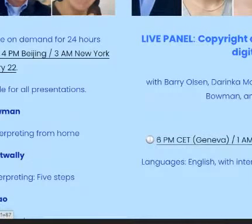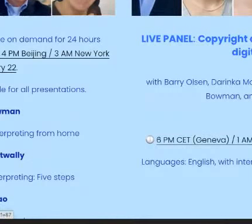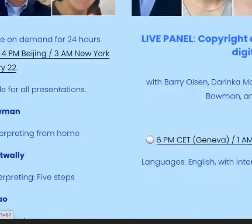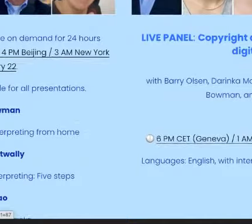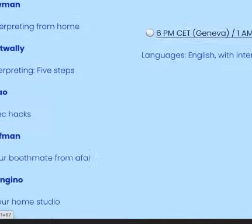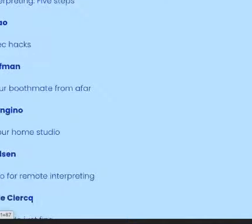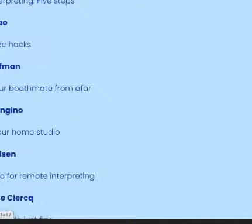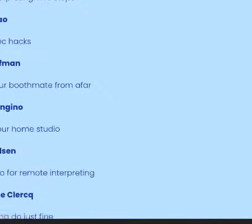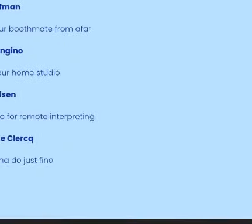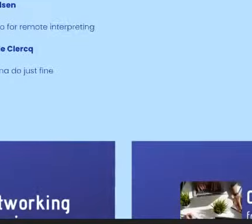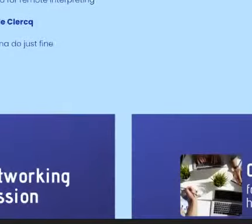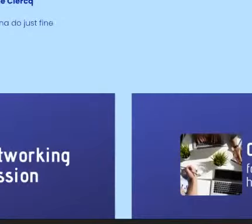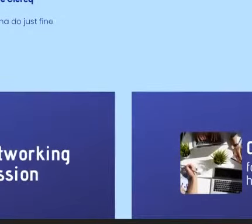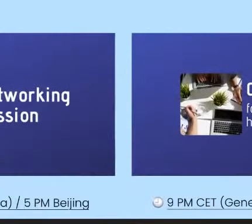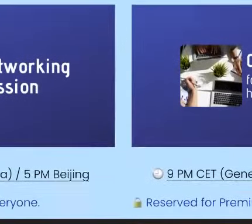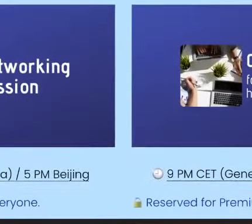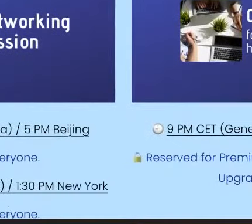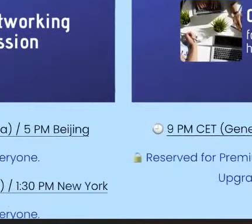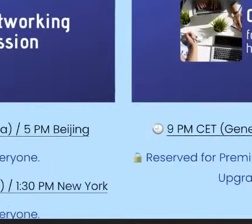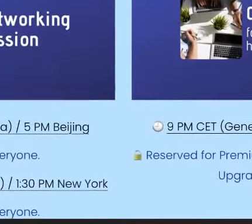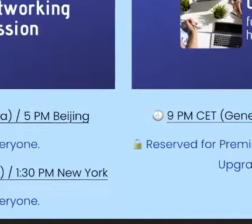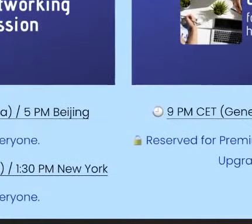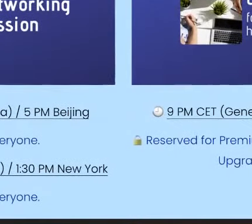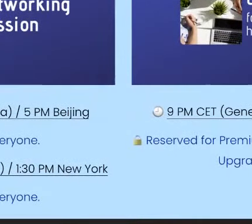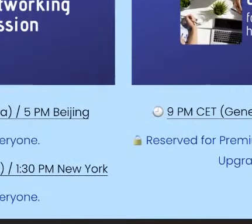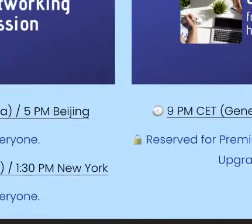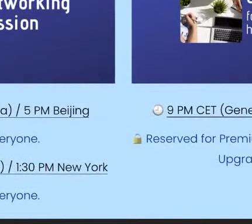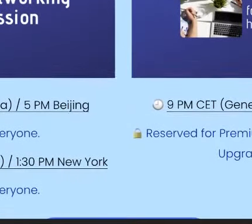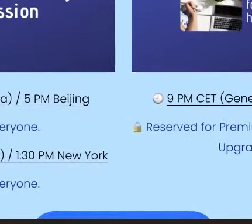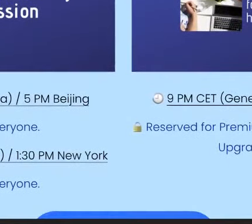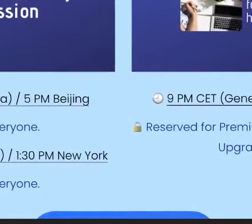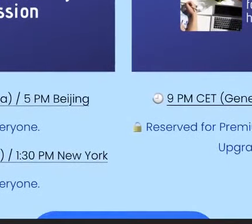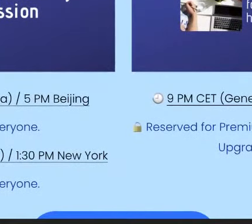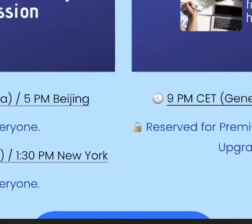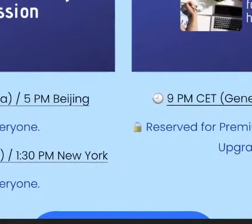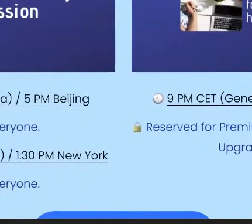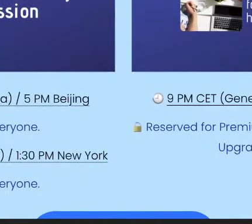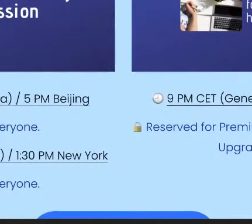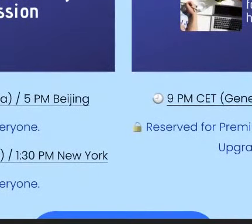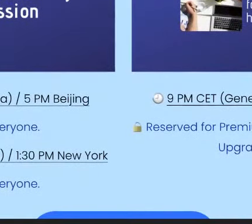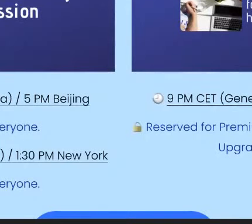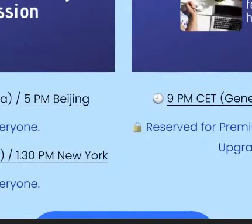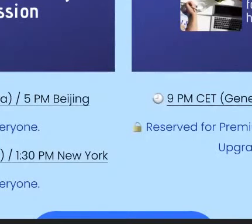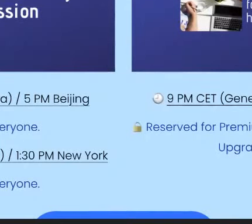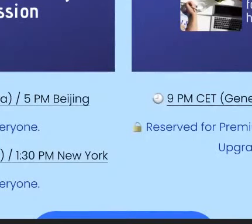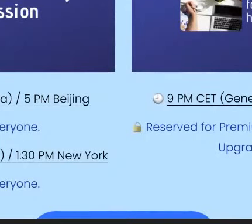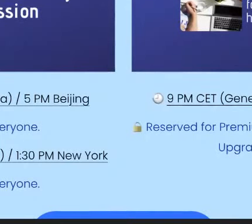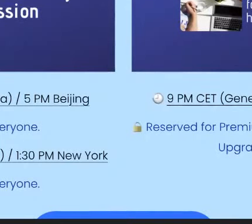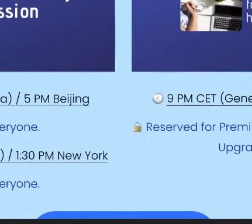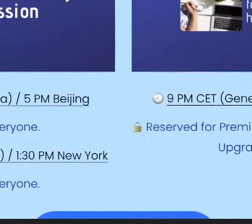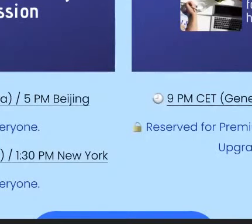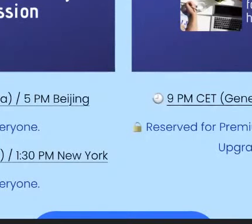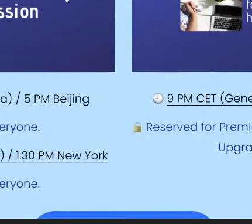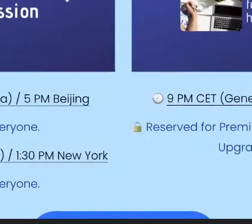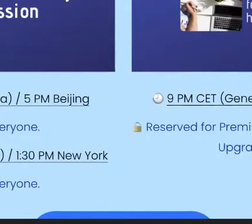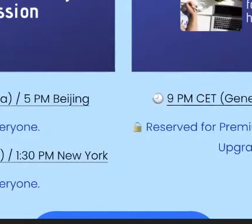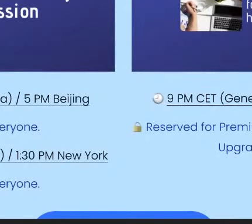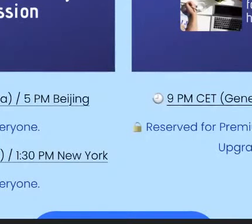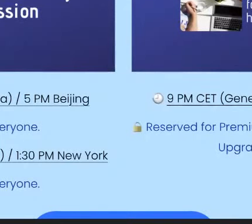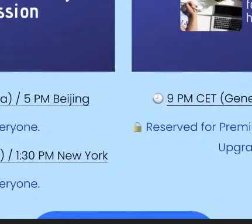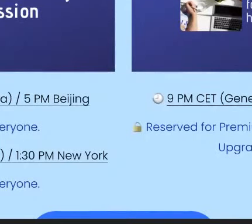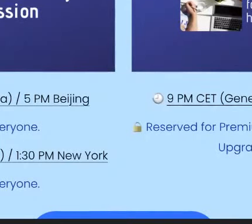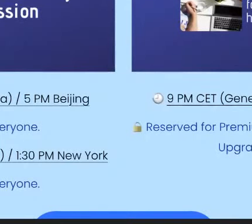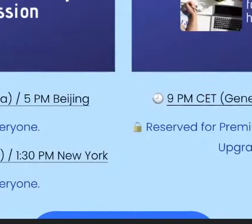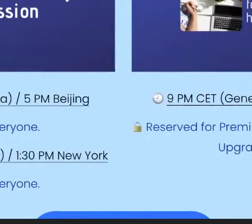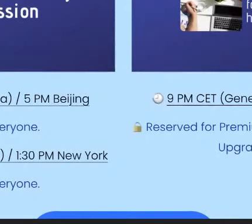call. And in addition to that, there are some other live sessions, networking sessions, 2 each day,